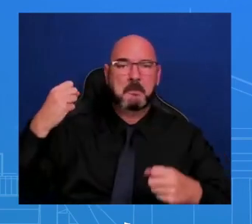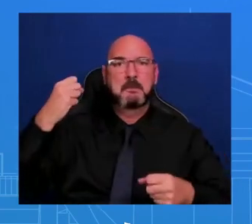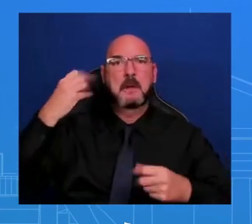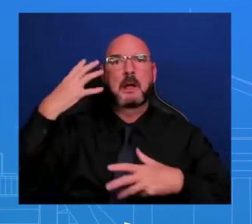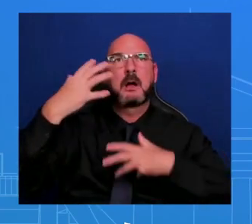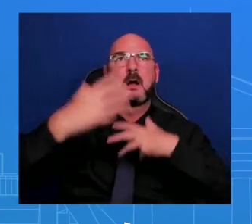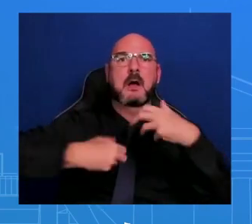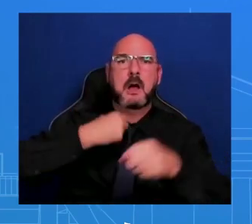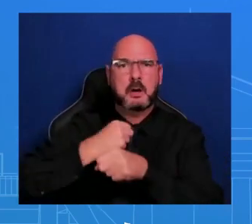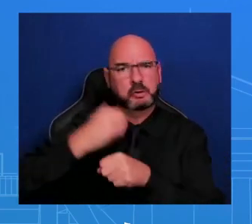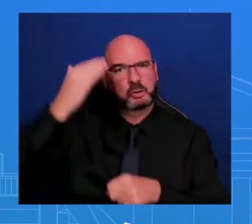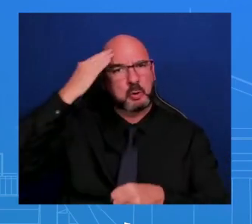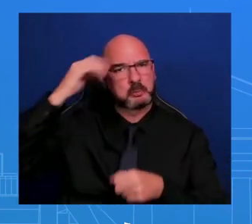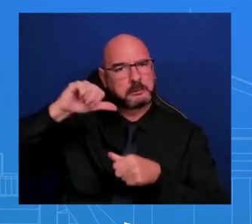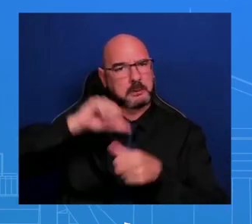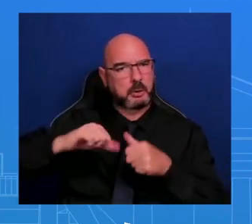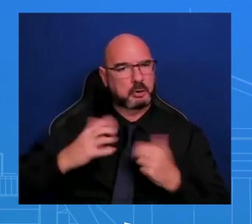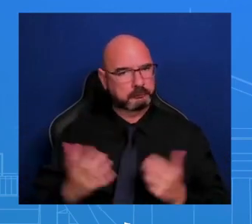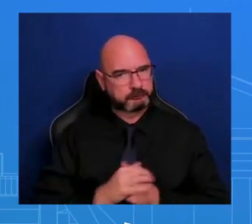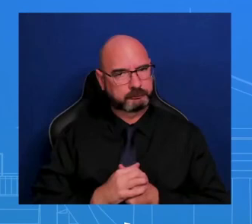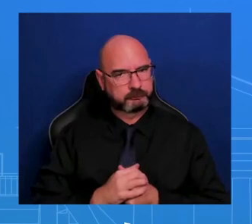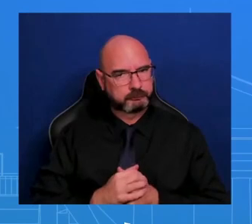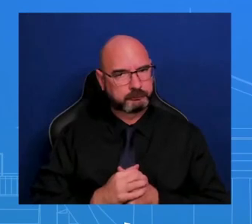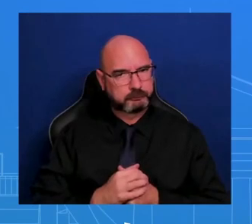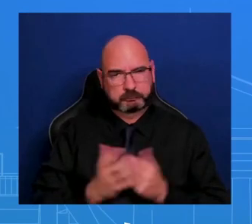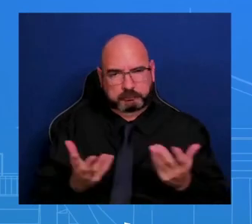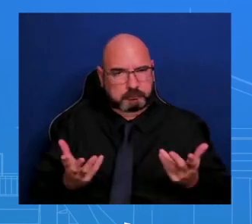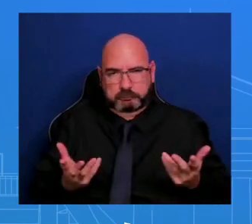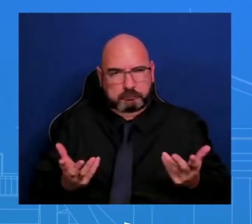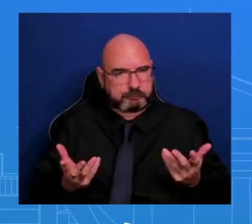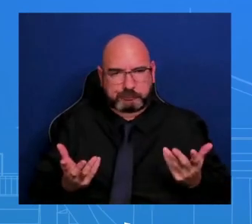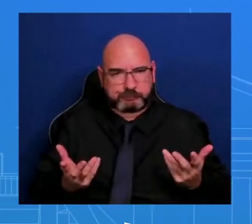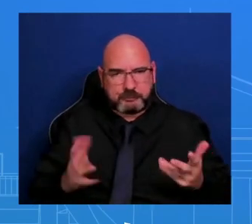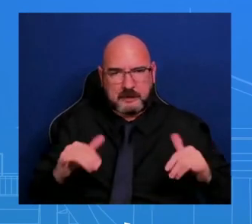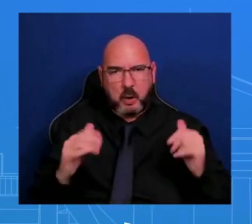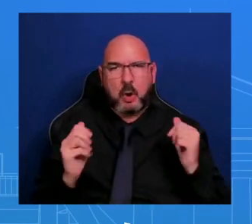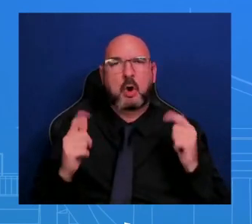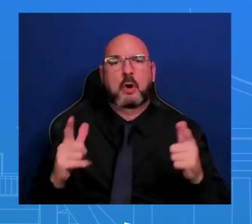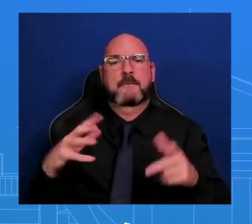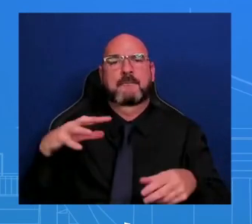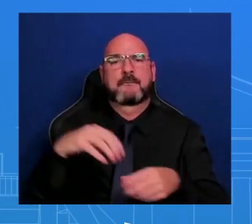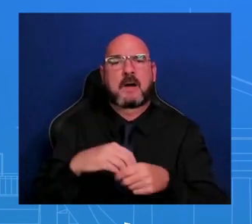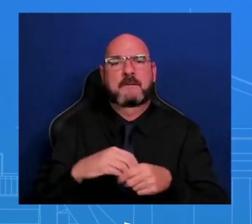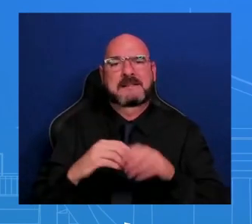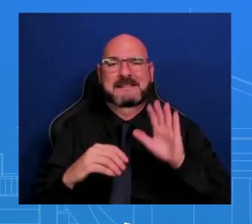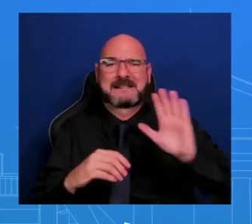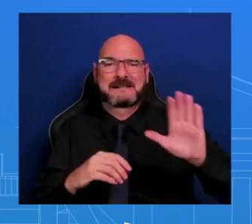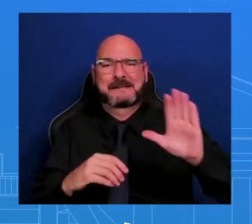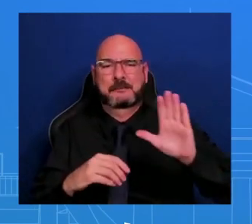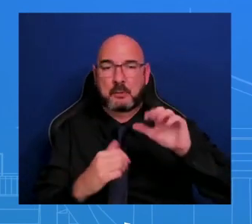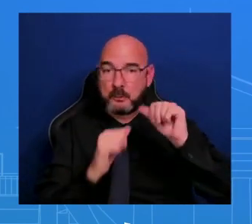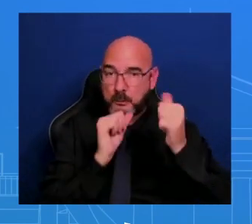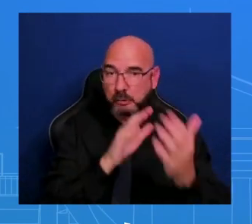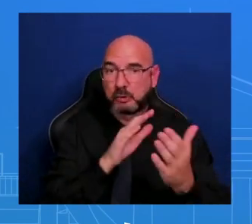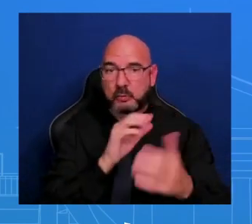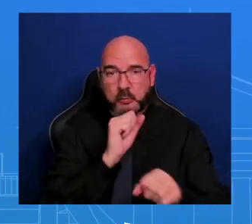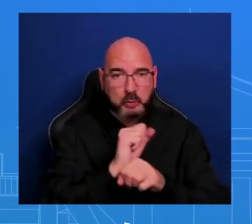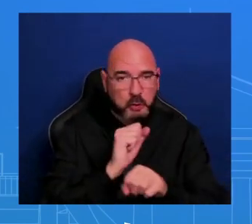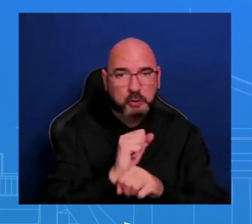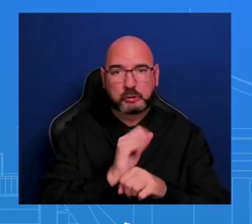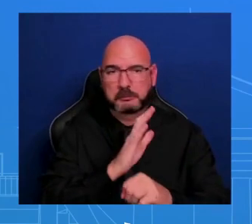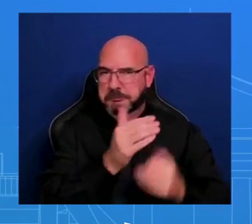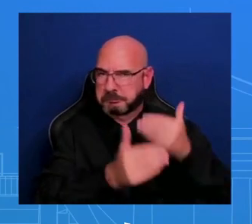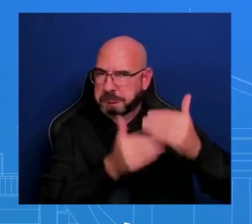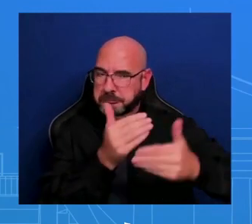All that comes into the way he executes the job, and he's on top of it all. Thank